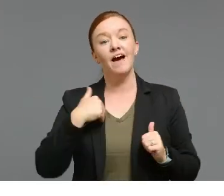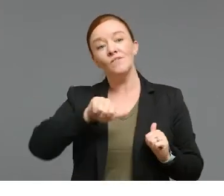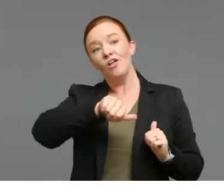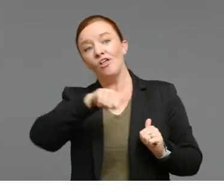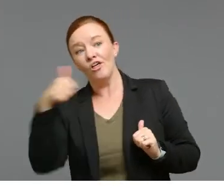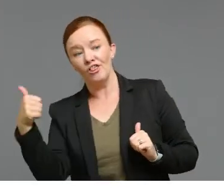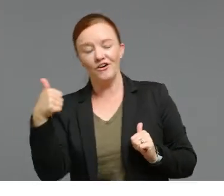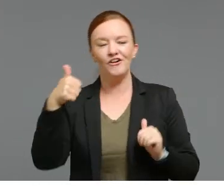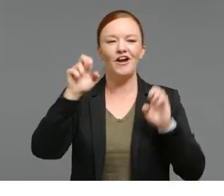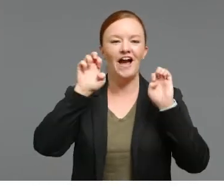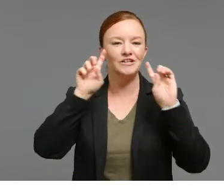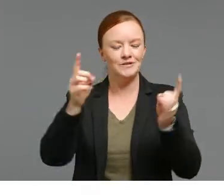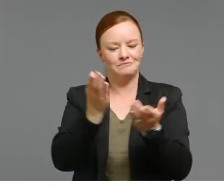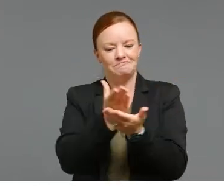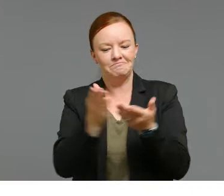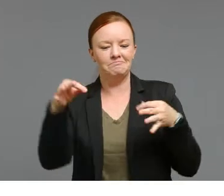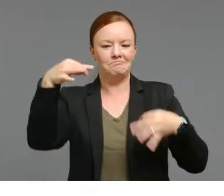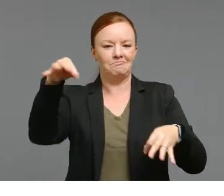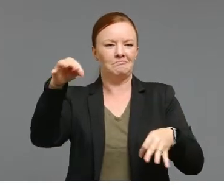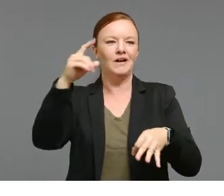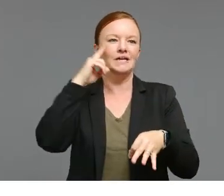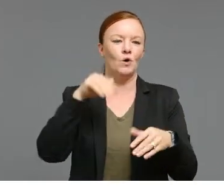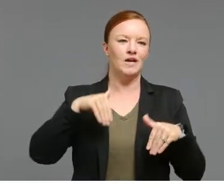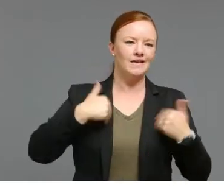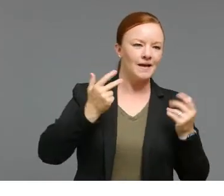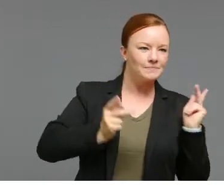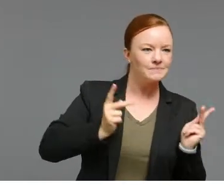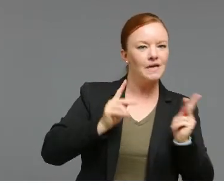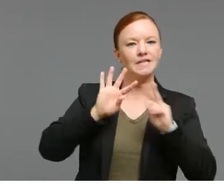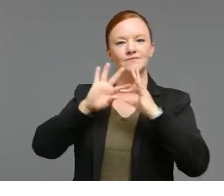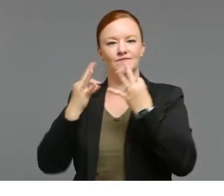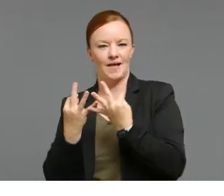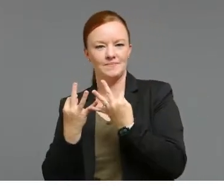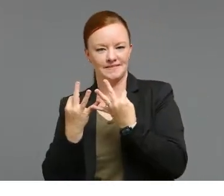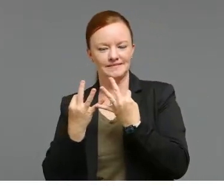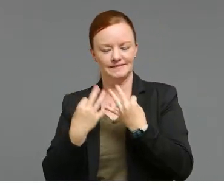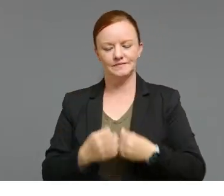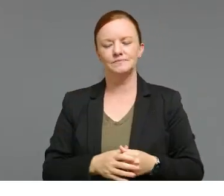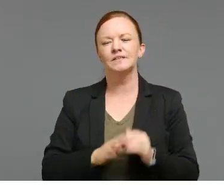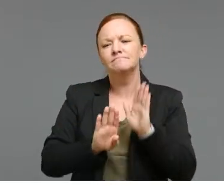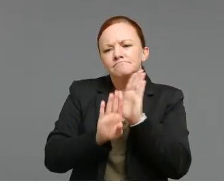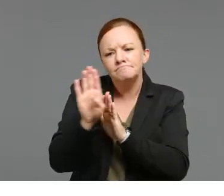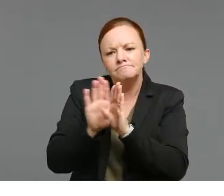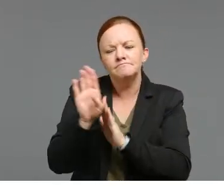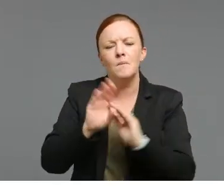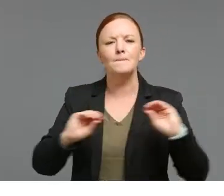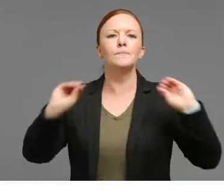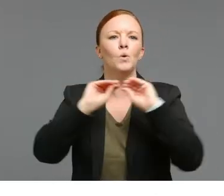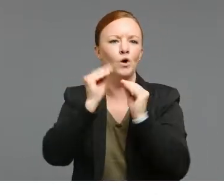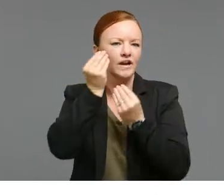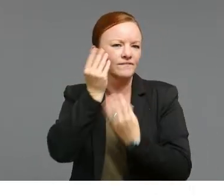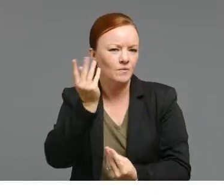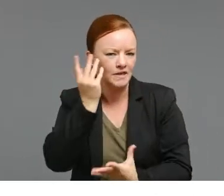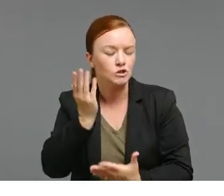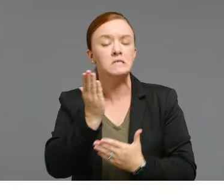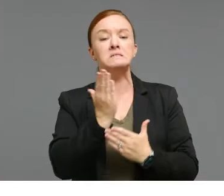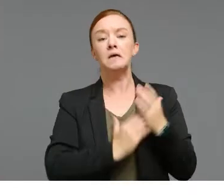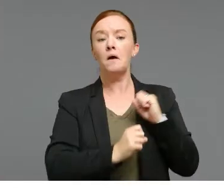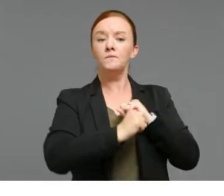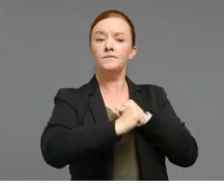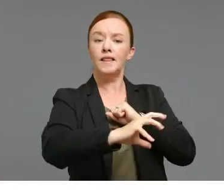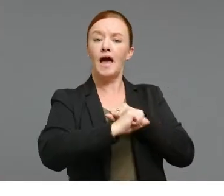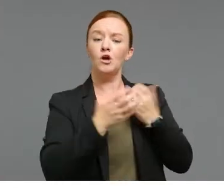we're working on a toolkit for messaging. Those are in development. We do have some flyers aimed at kids